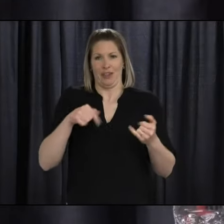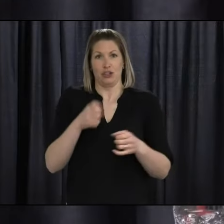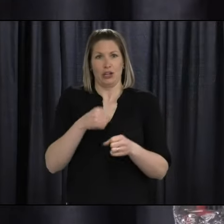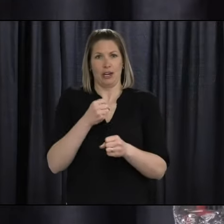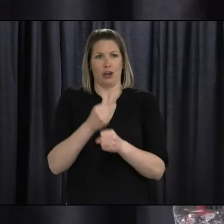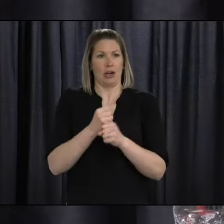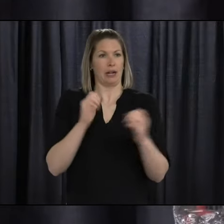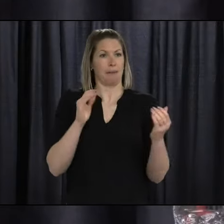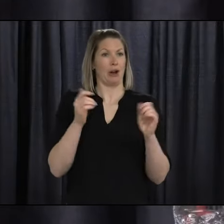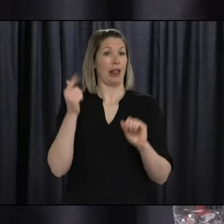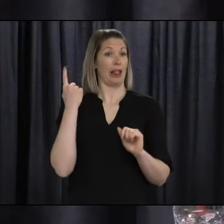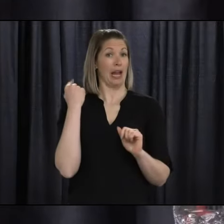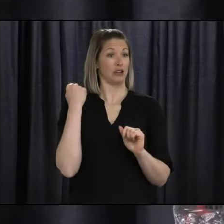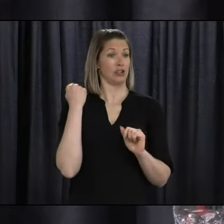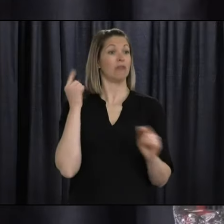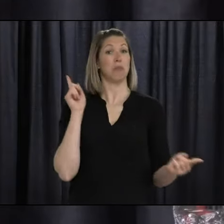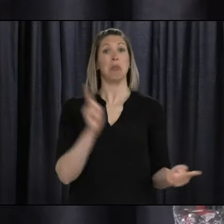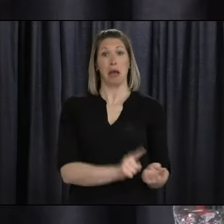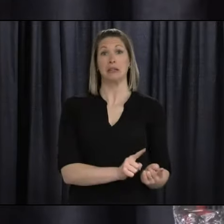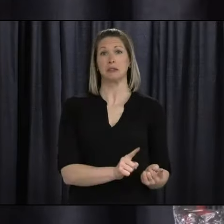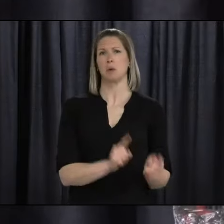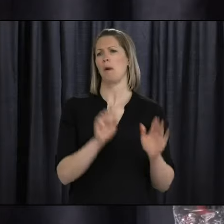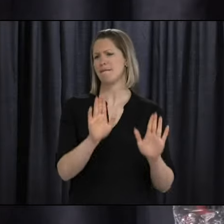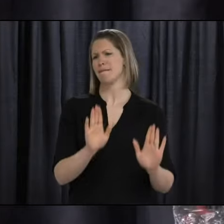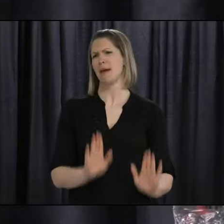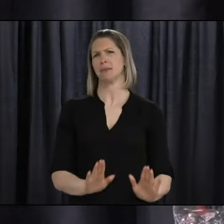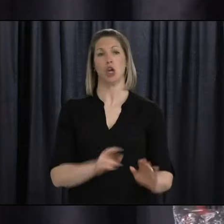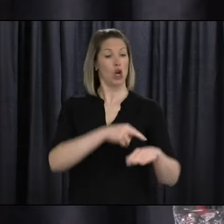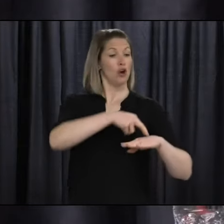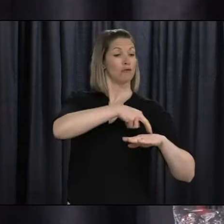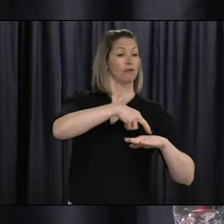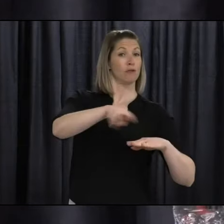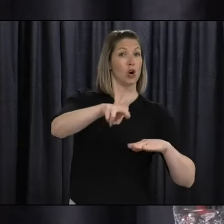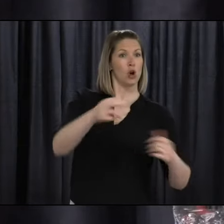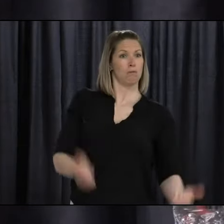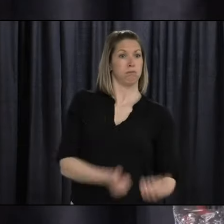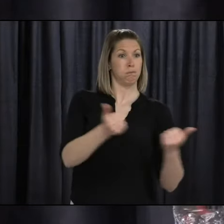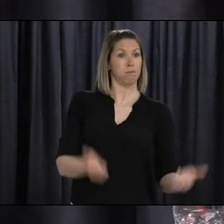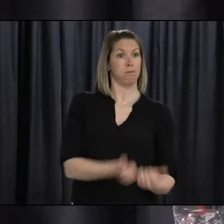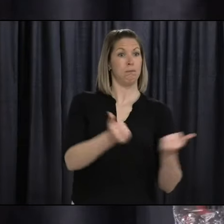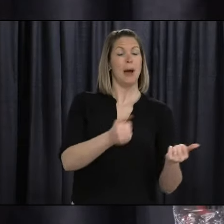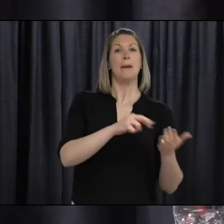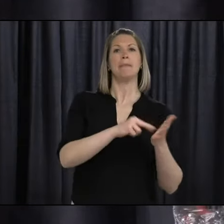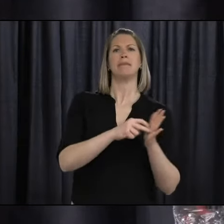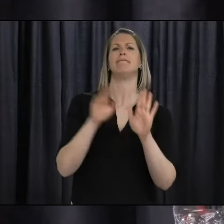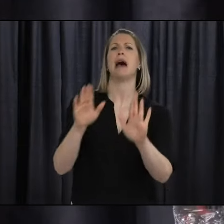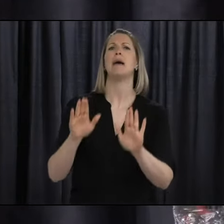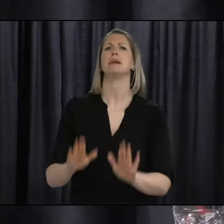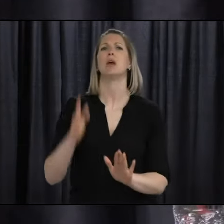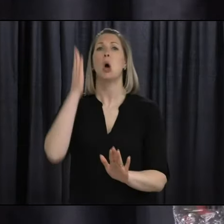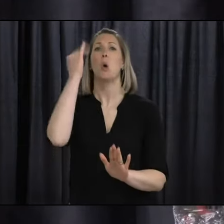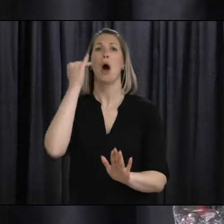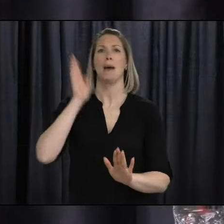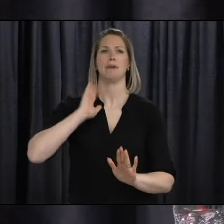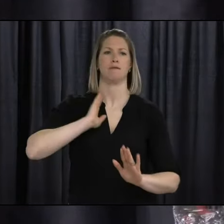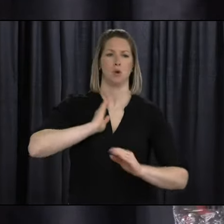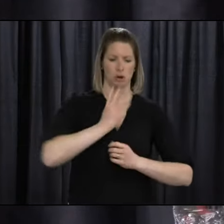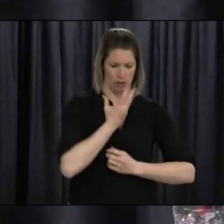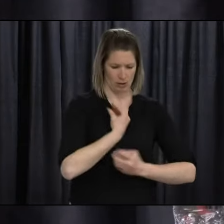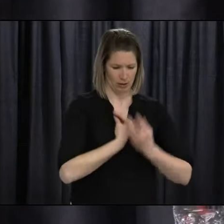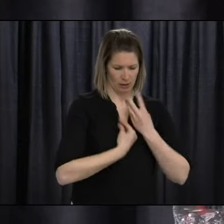The fact that there are more referrals is good from my point of view, because it means people are acknowledging what had been a silent problem